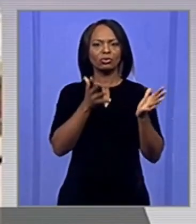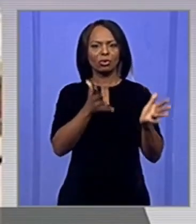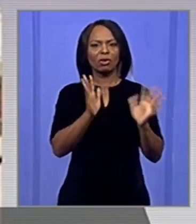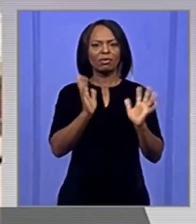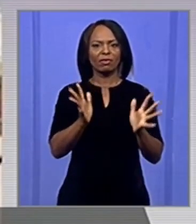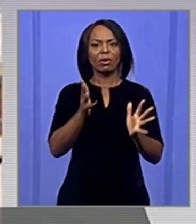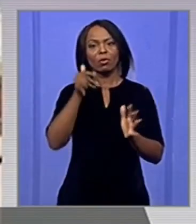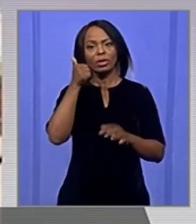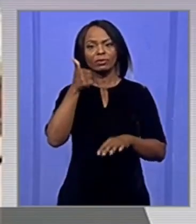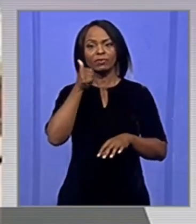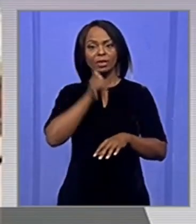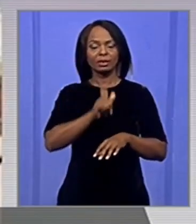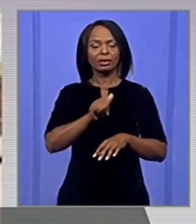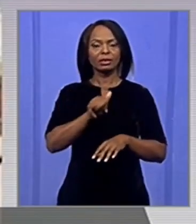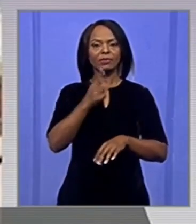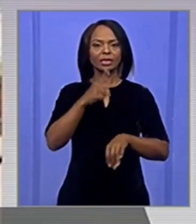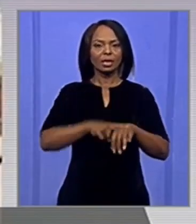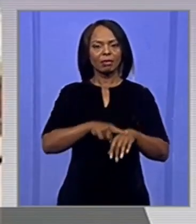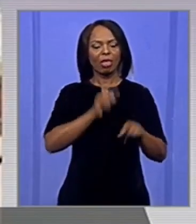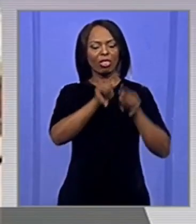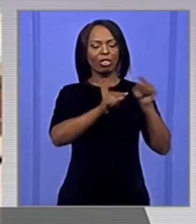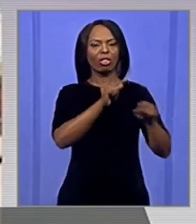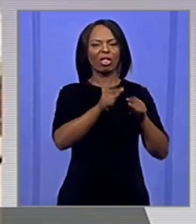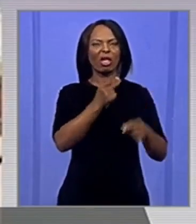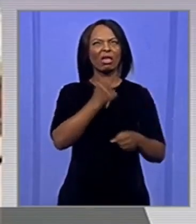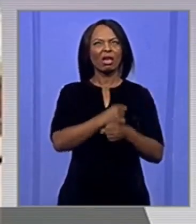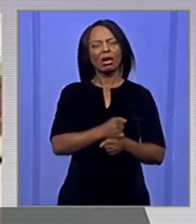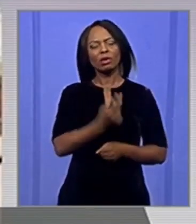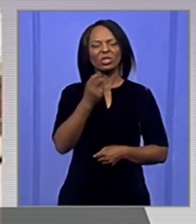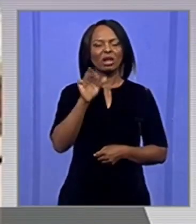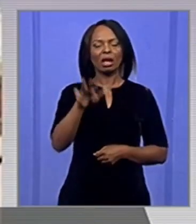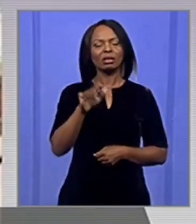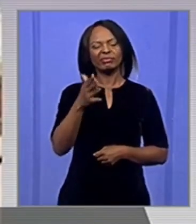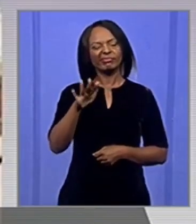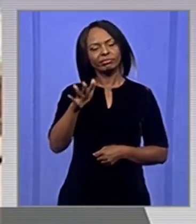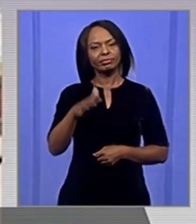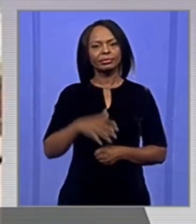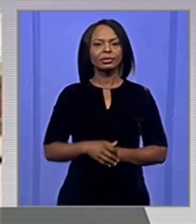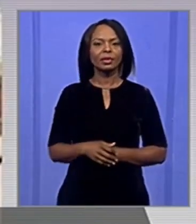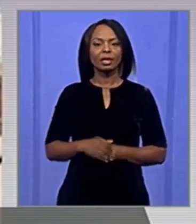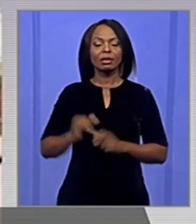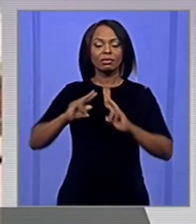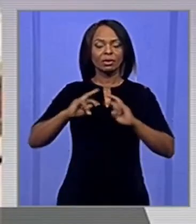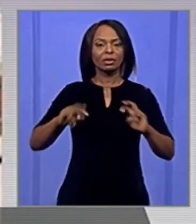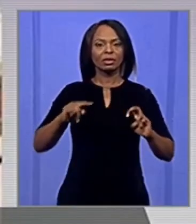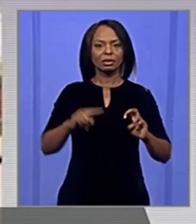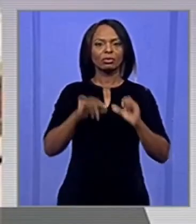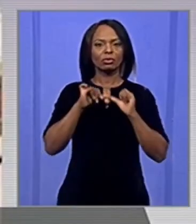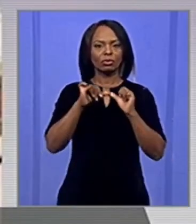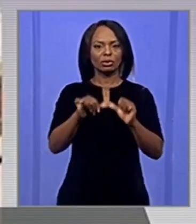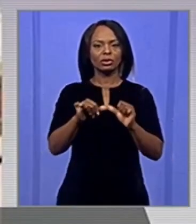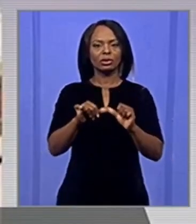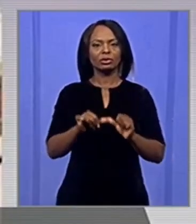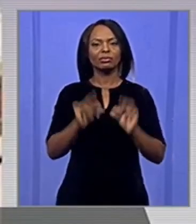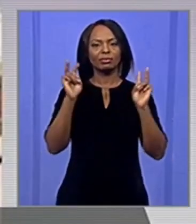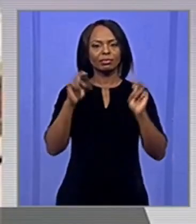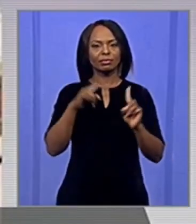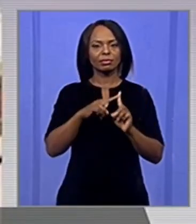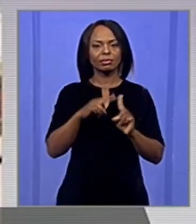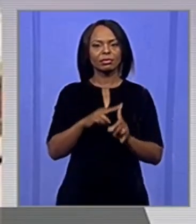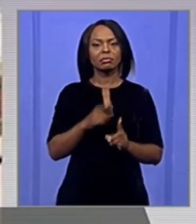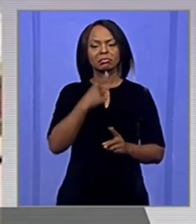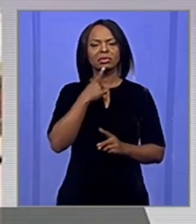came to light around 2019 or so. Let the investigation, if there's one, continue. She will cooperate, and